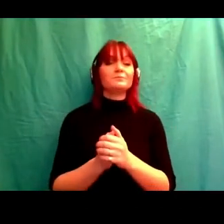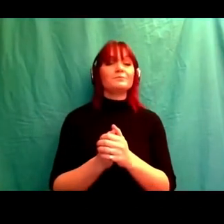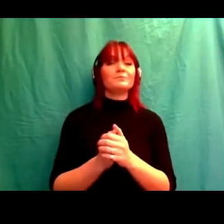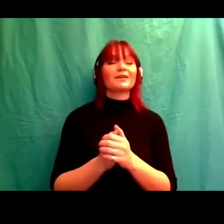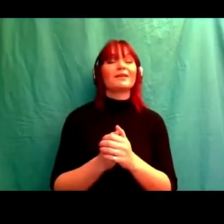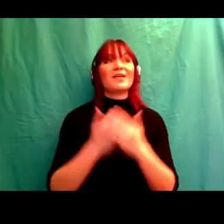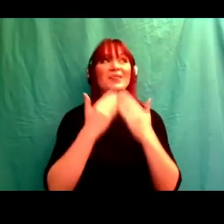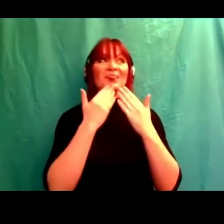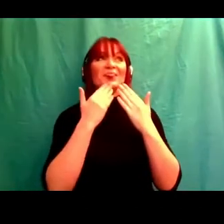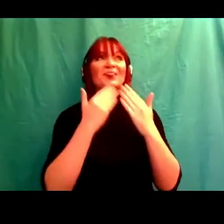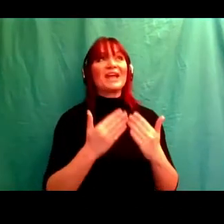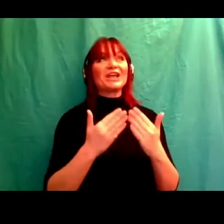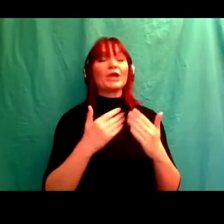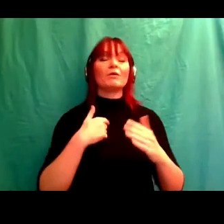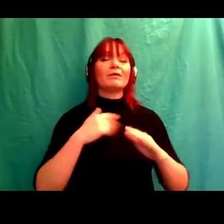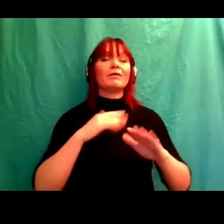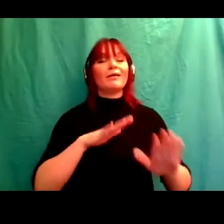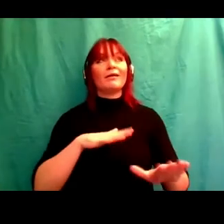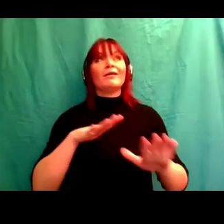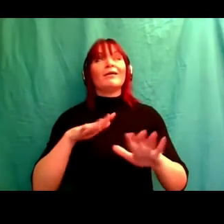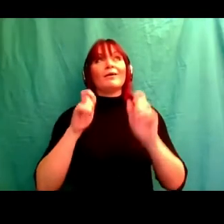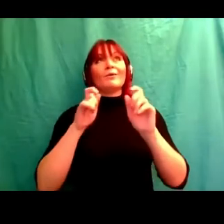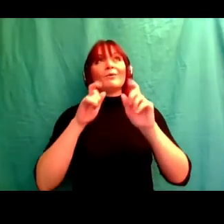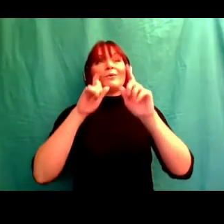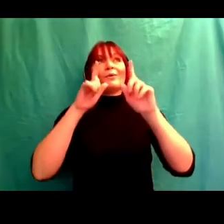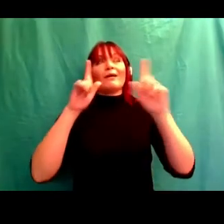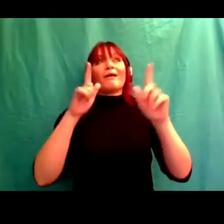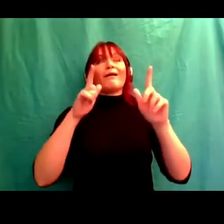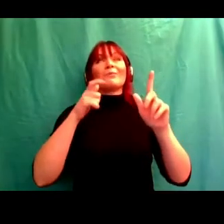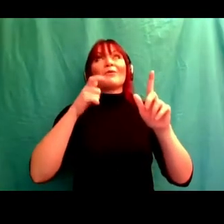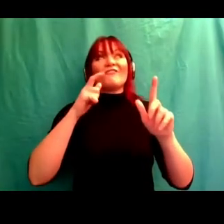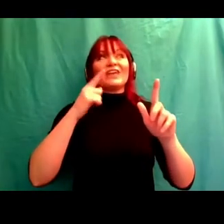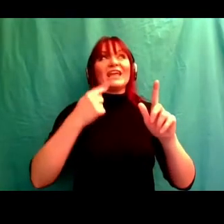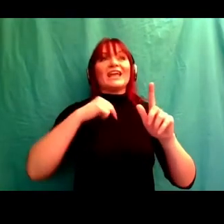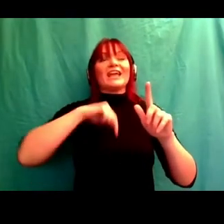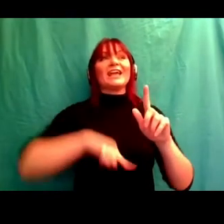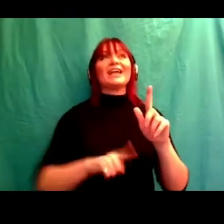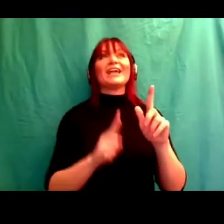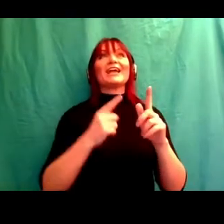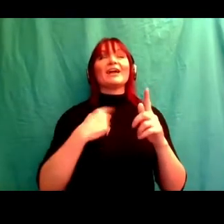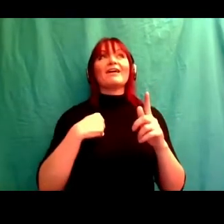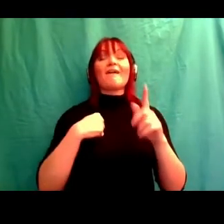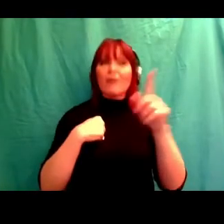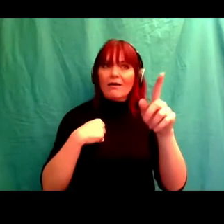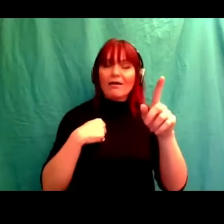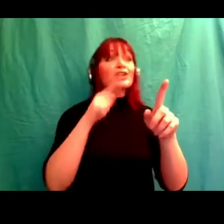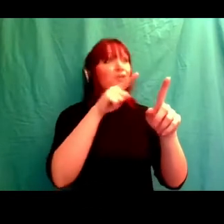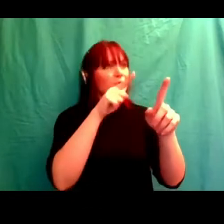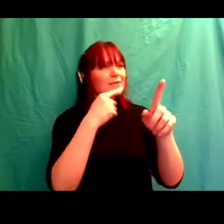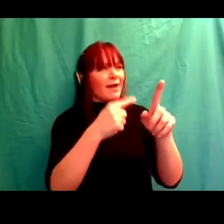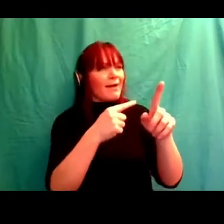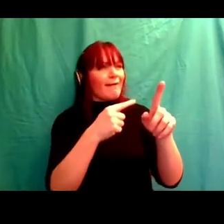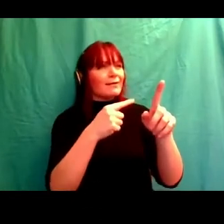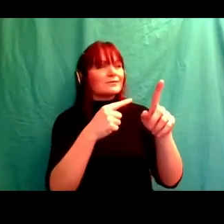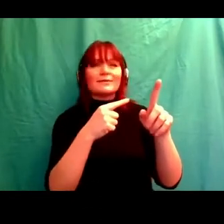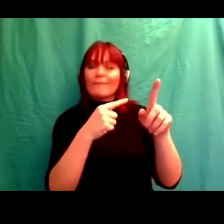coffee has taken some time to kick in, so I was just going to come in on the end of what Sally said, but then also what you said. So on what Sally said,